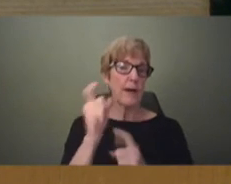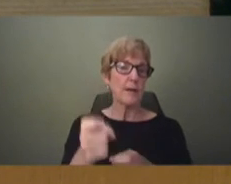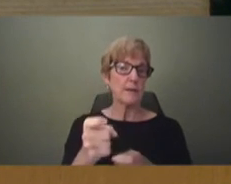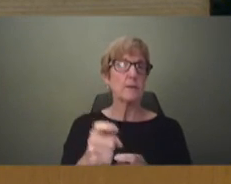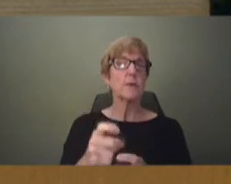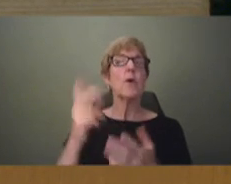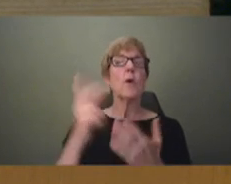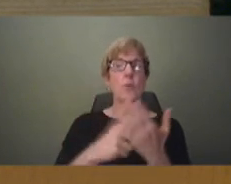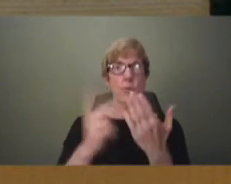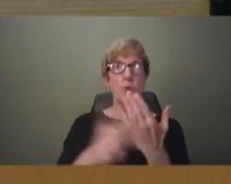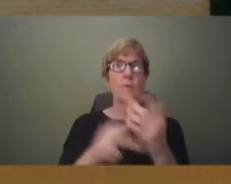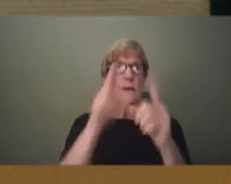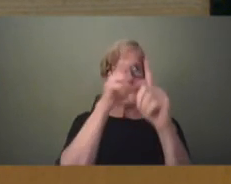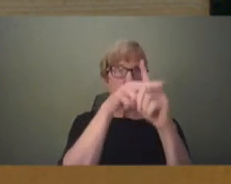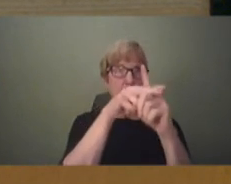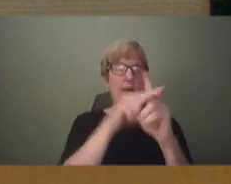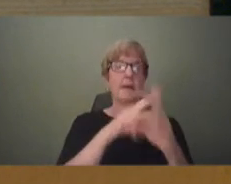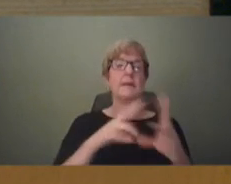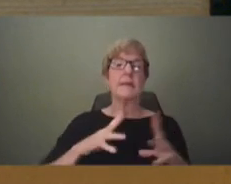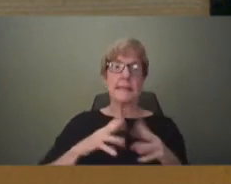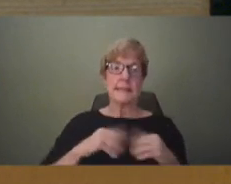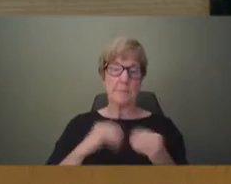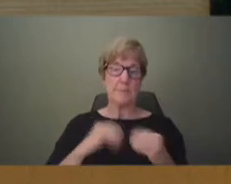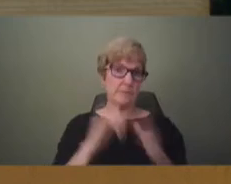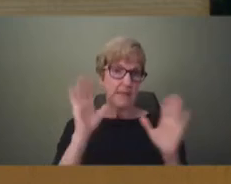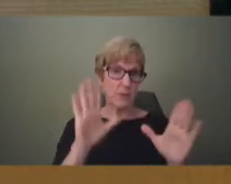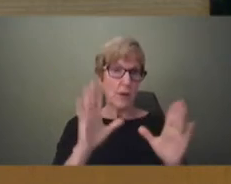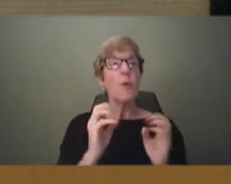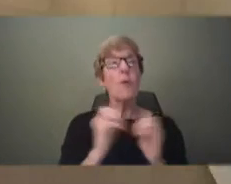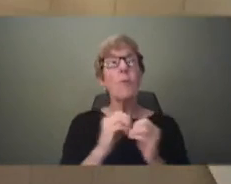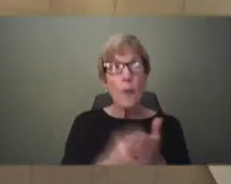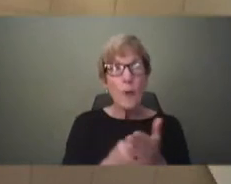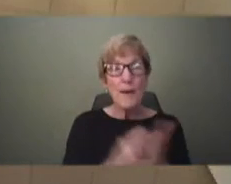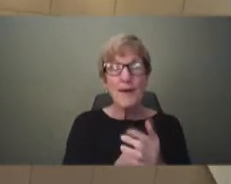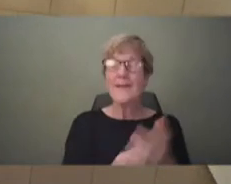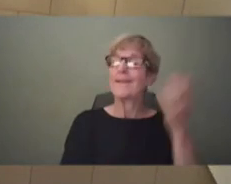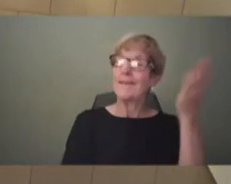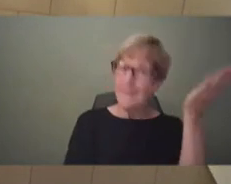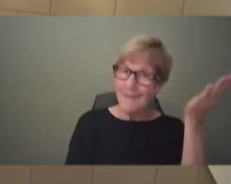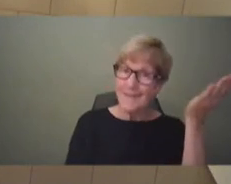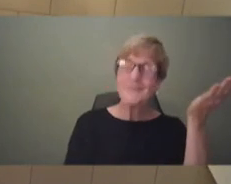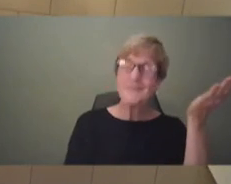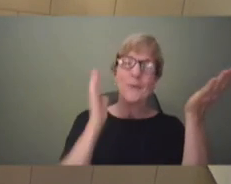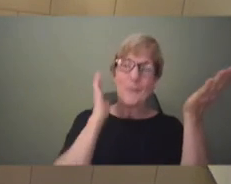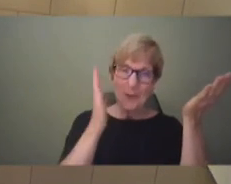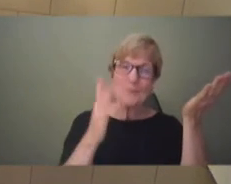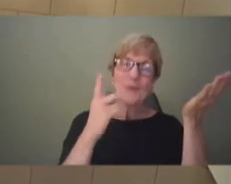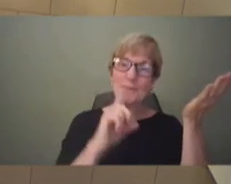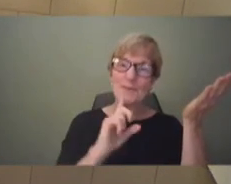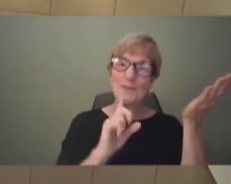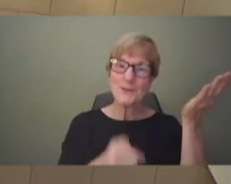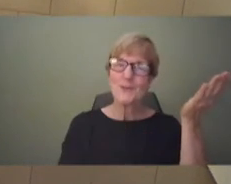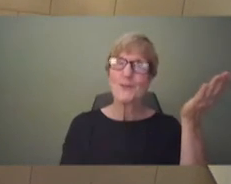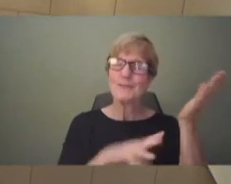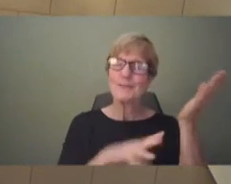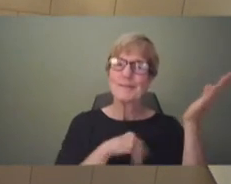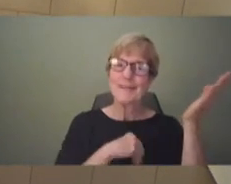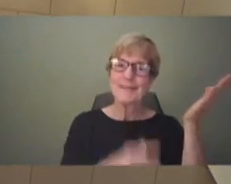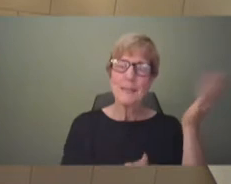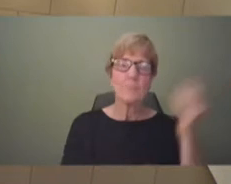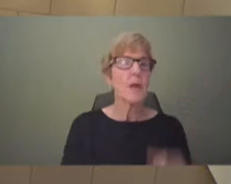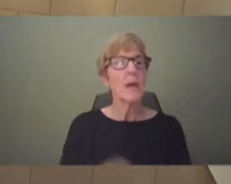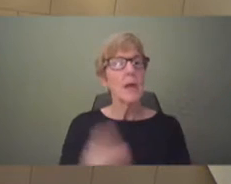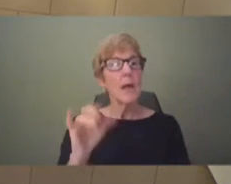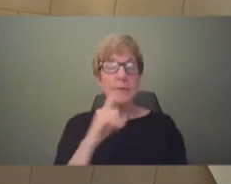to so that's great if there's more money we'll certainly entertain that absolutely I mean it's a it's an